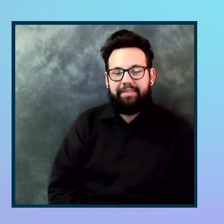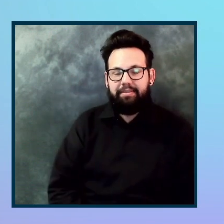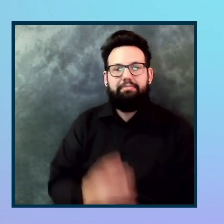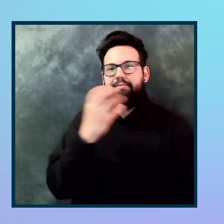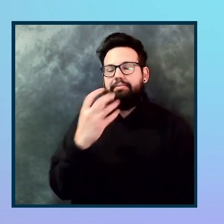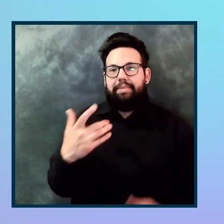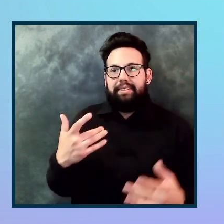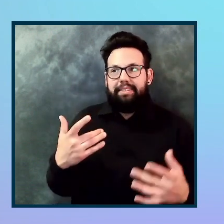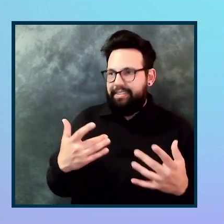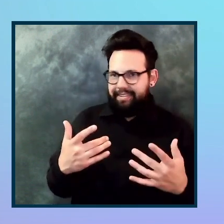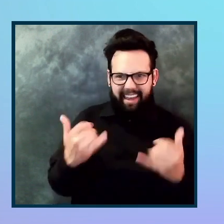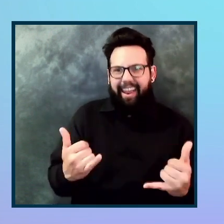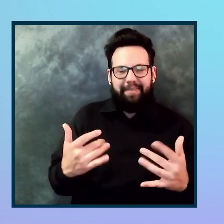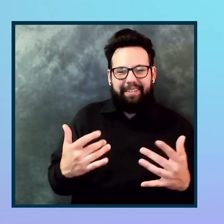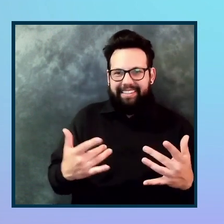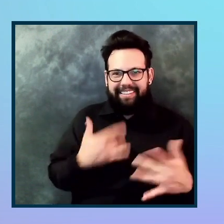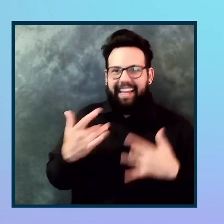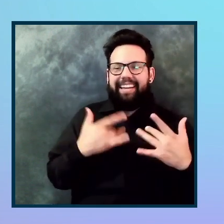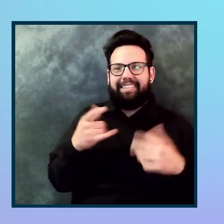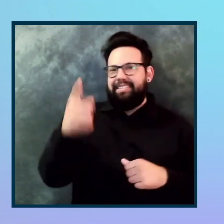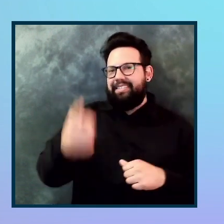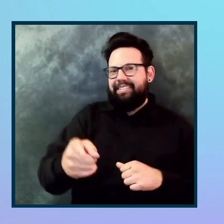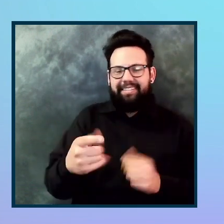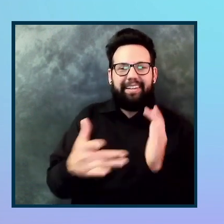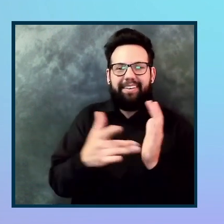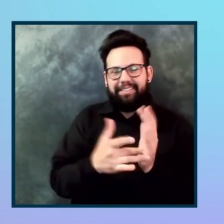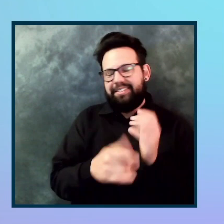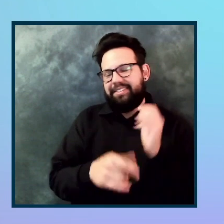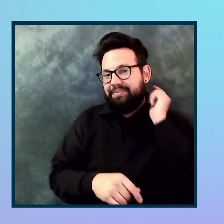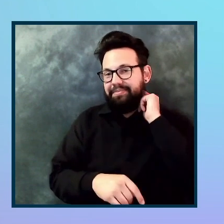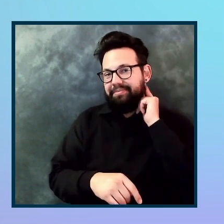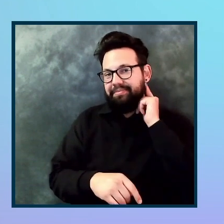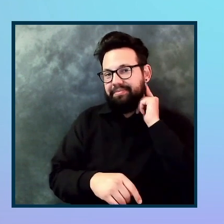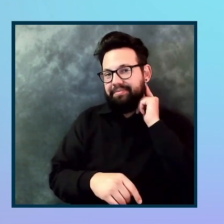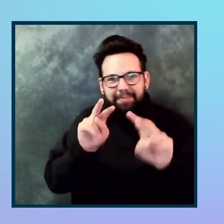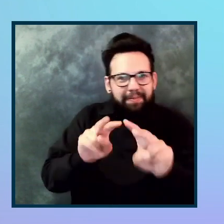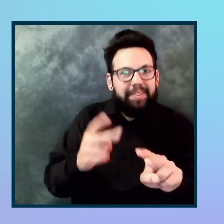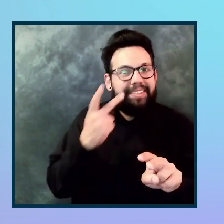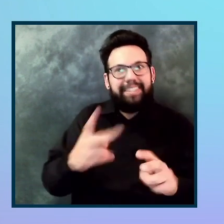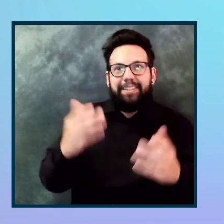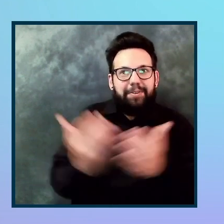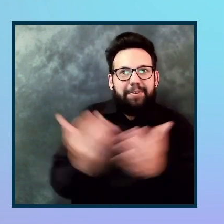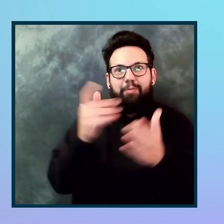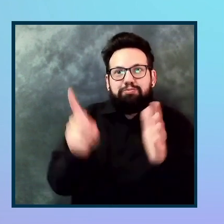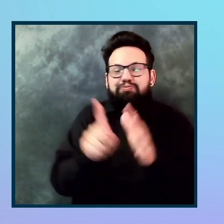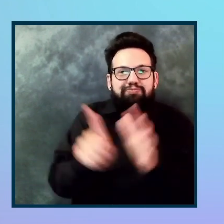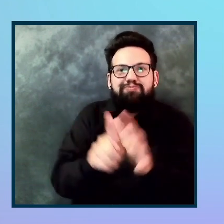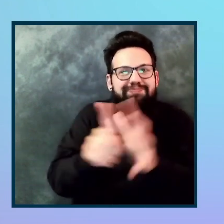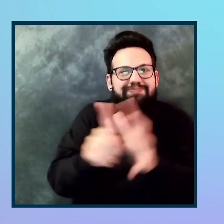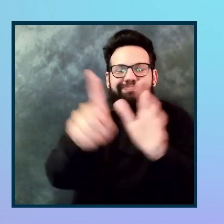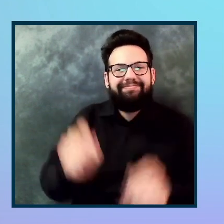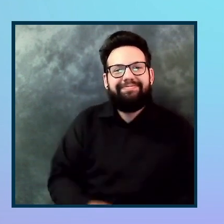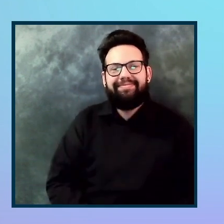technology. I'm looking forward to seeing all the amazing stuff coming out. I definitely